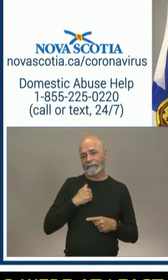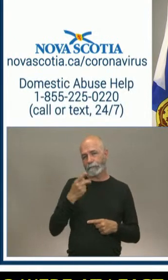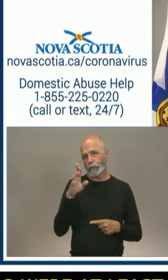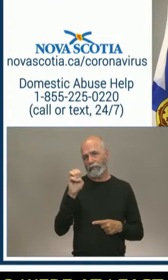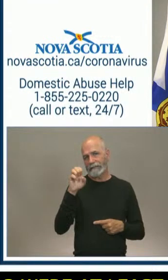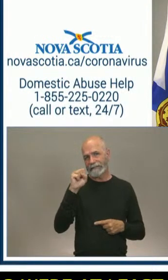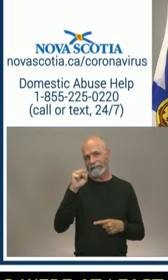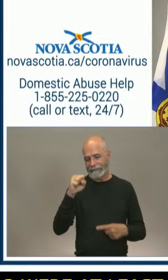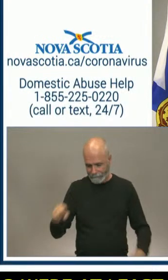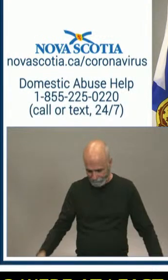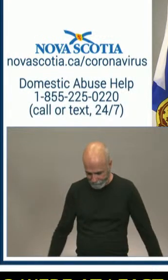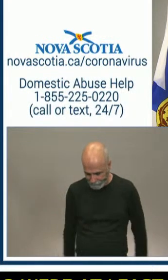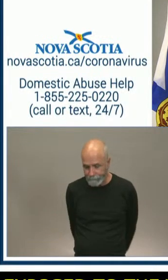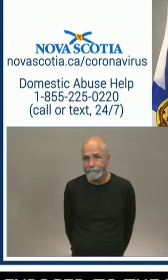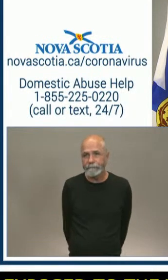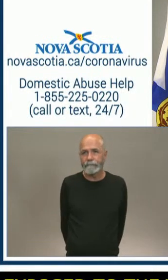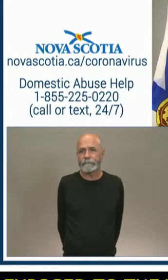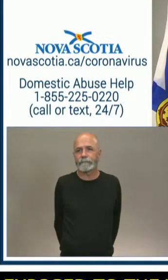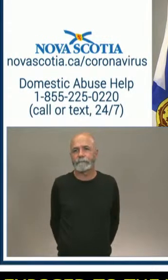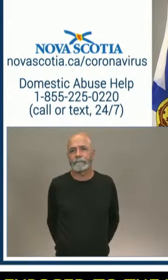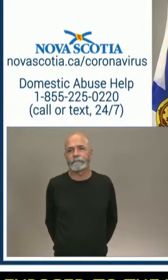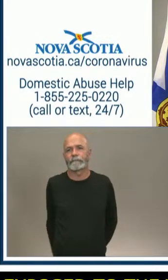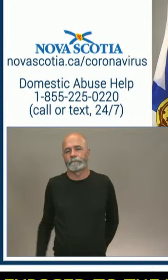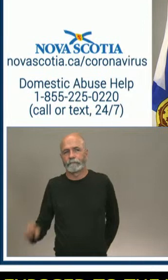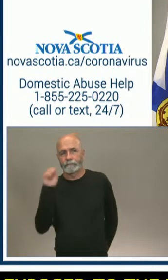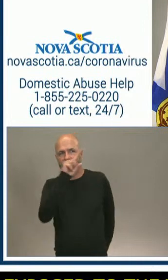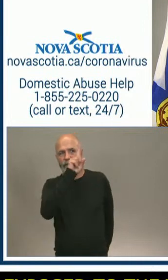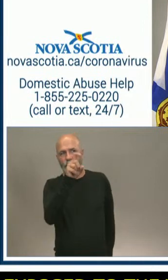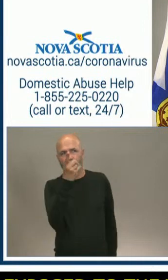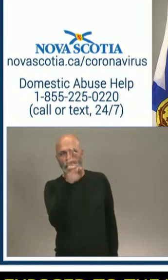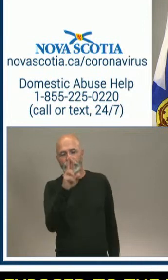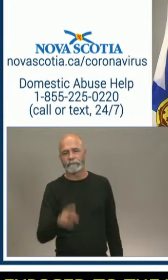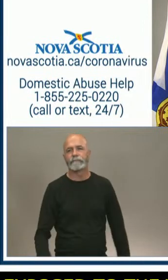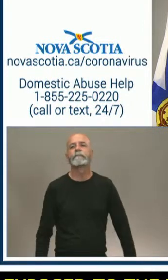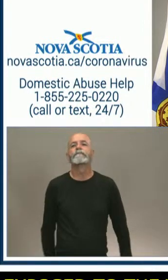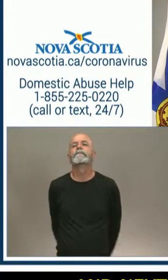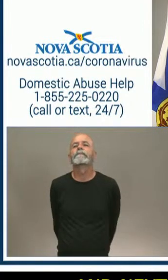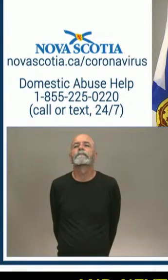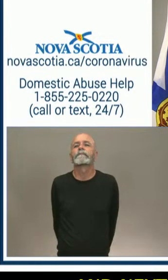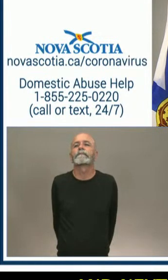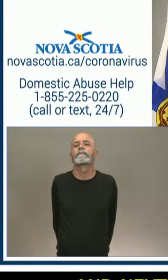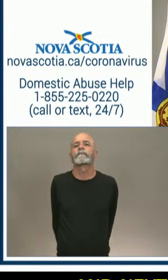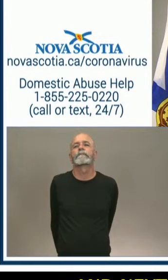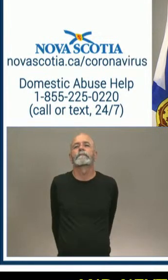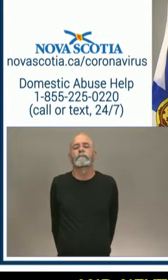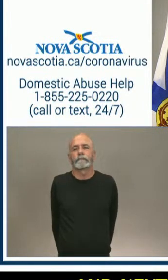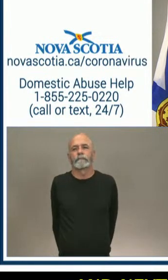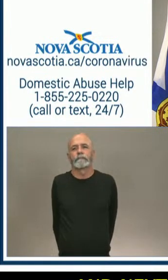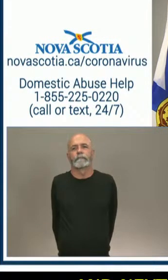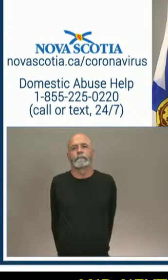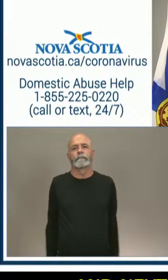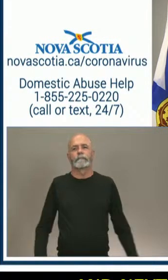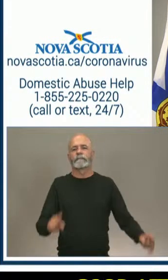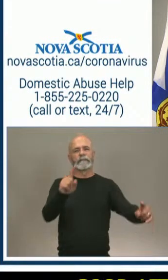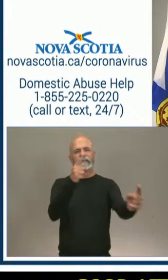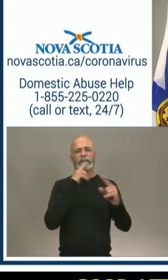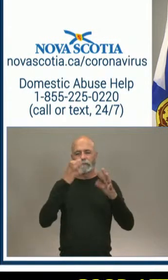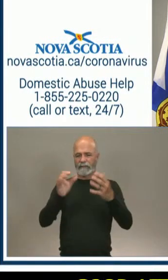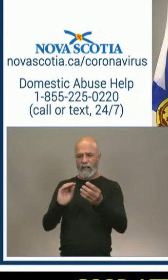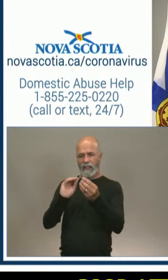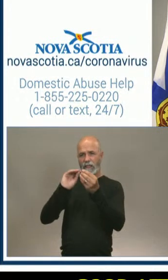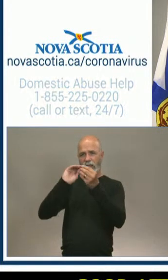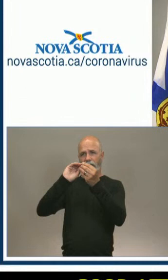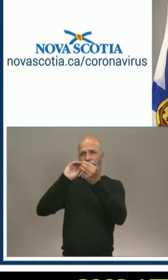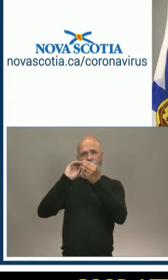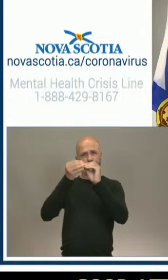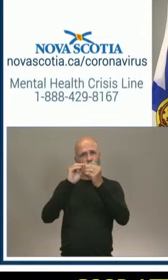Good afternoon. Dr. Strang, I'd like a little more context for those numbers. What do they mean? I mean, they're just numbers. So can you put them in context in